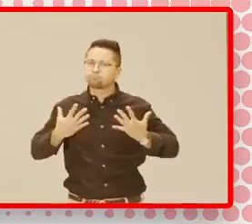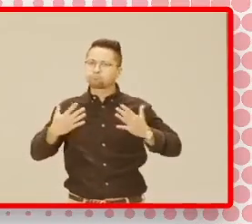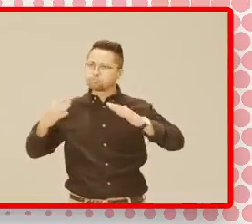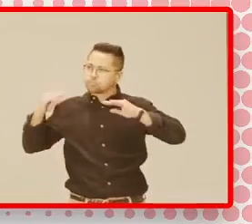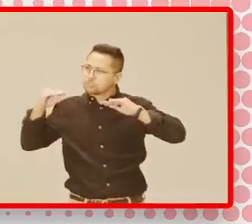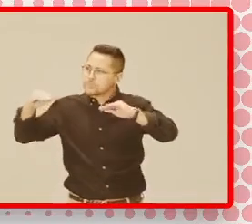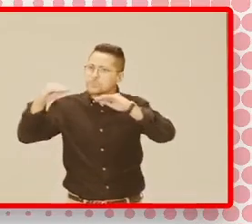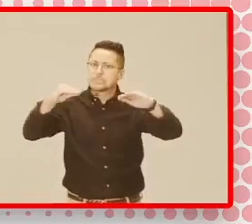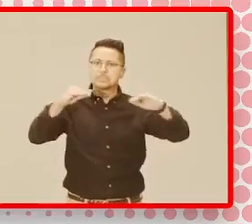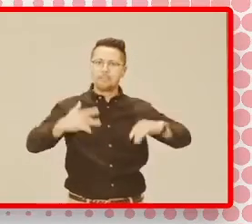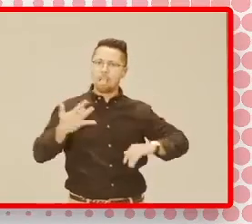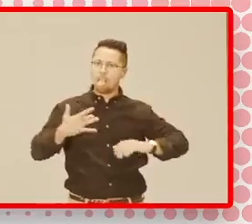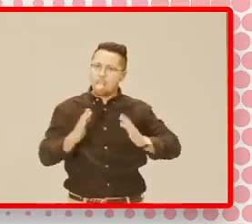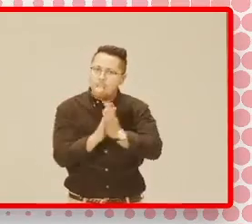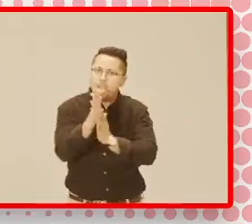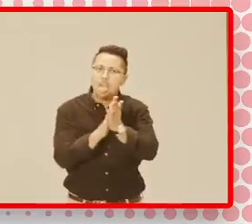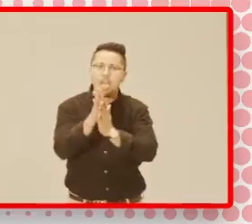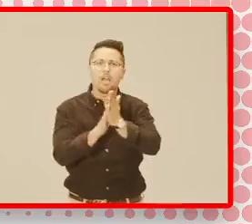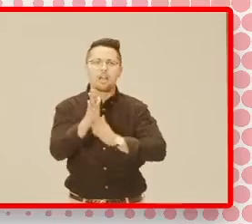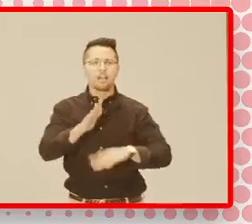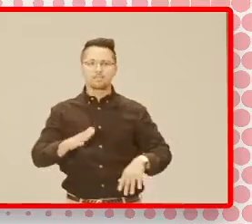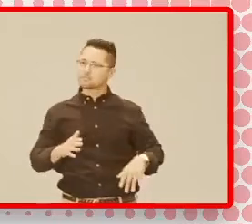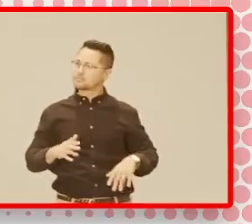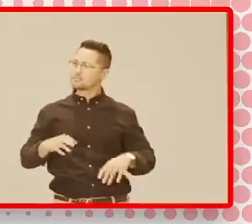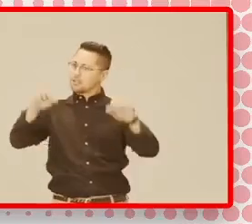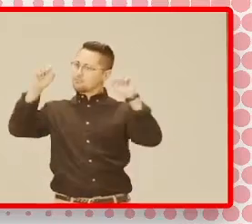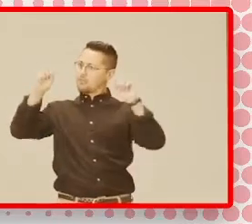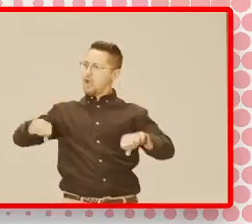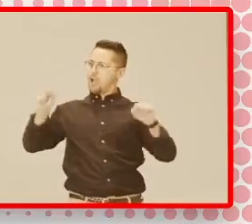to help more people like me.